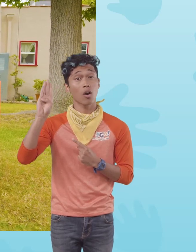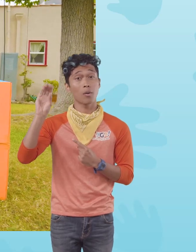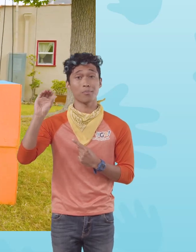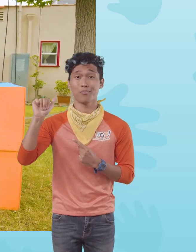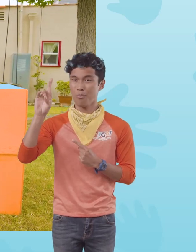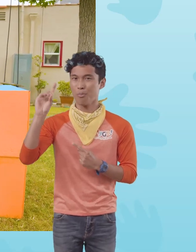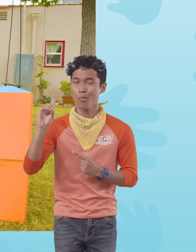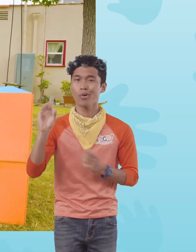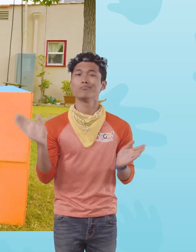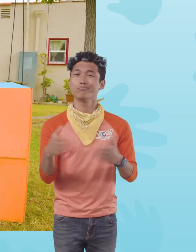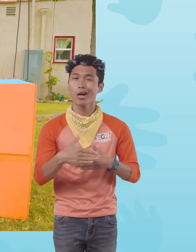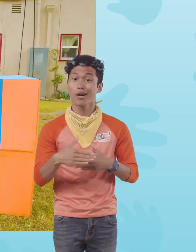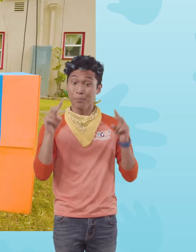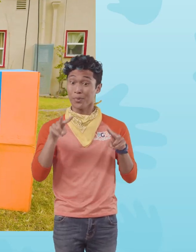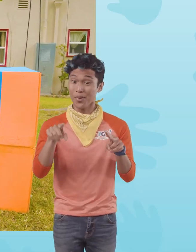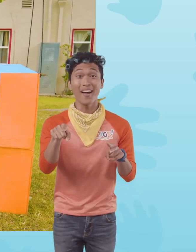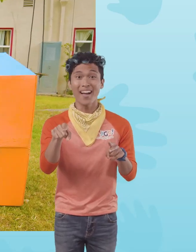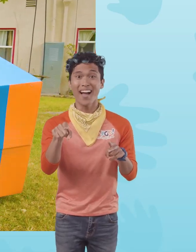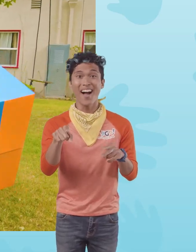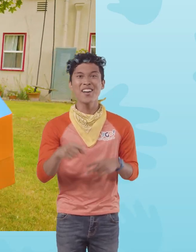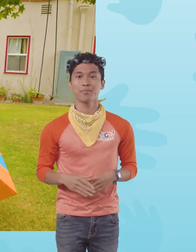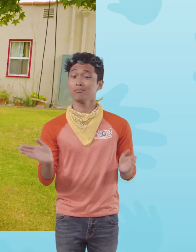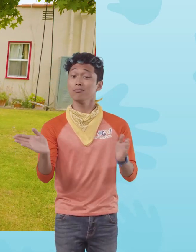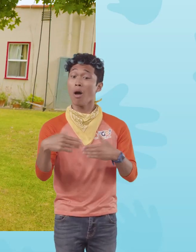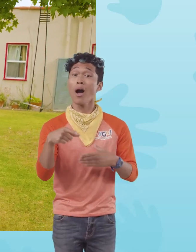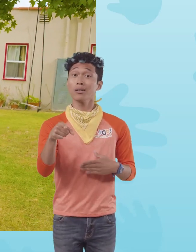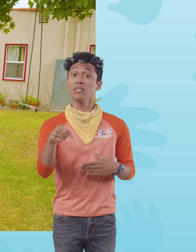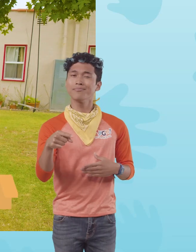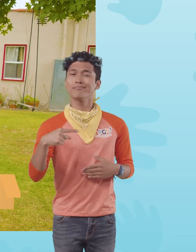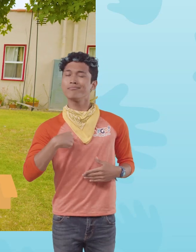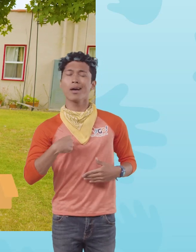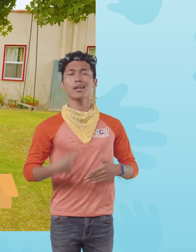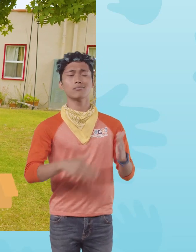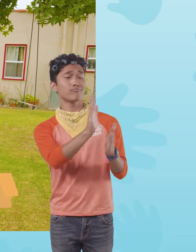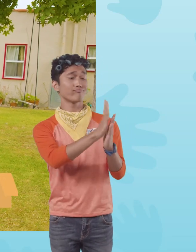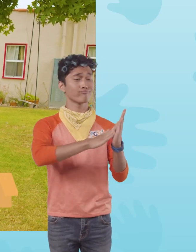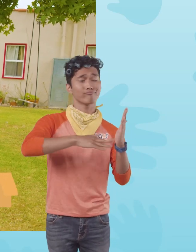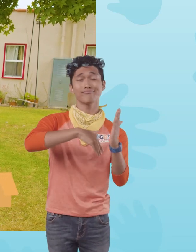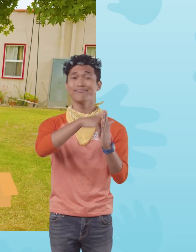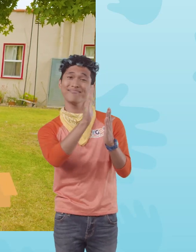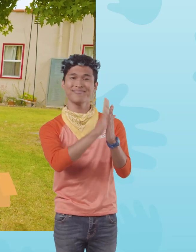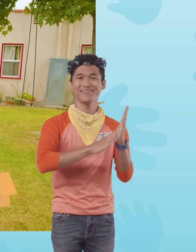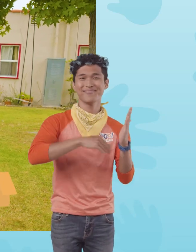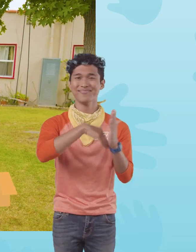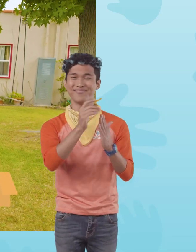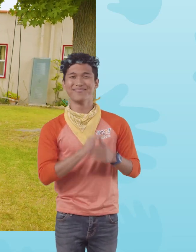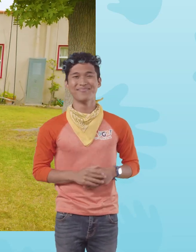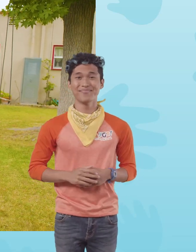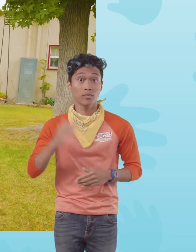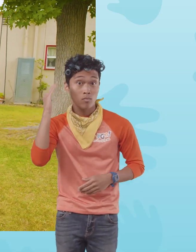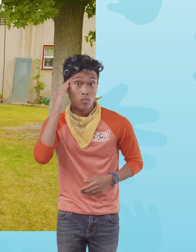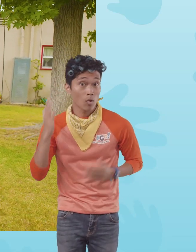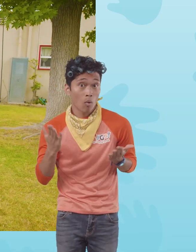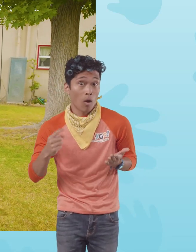box. Check it out. See? I took this cardboard box and I'm painting it. Do you know